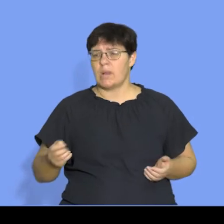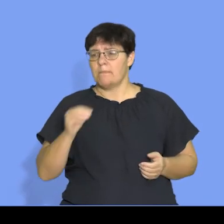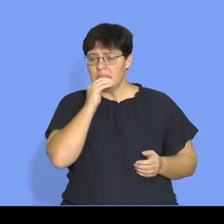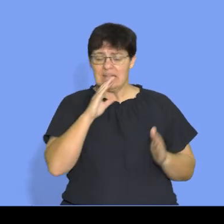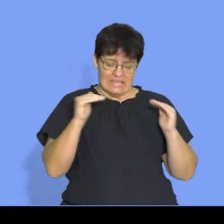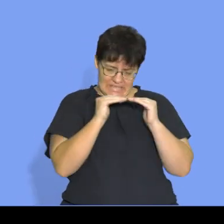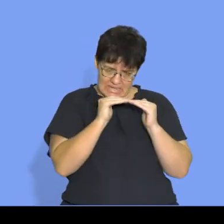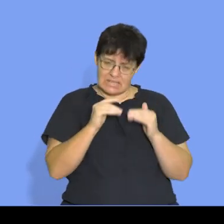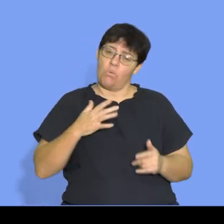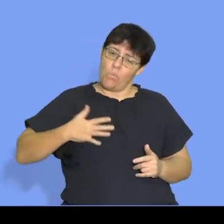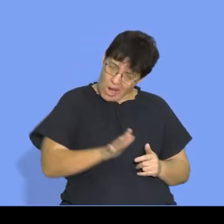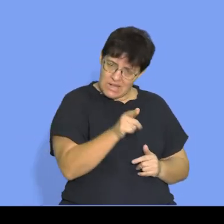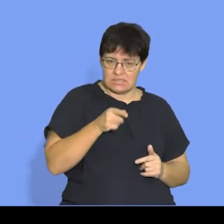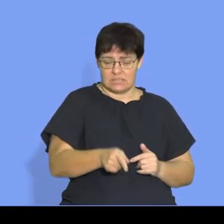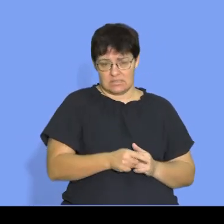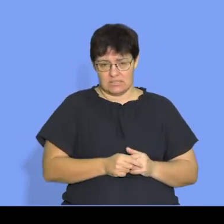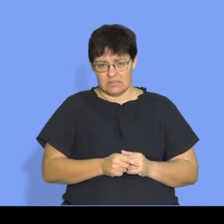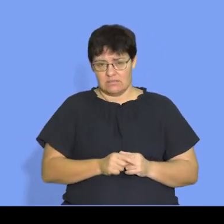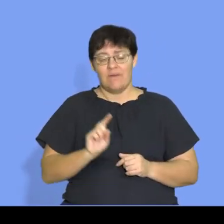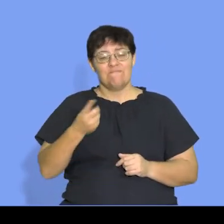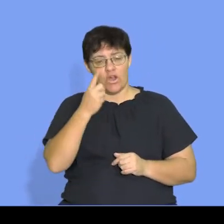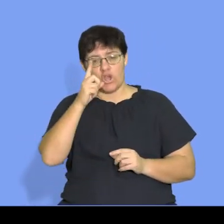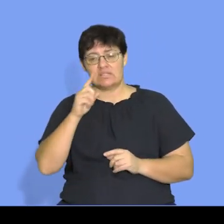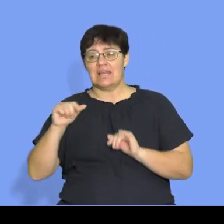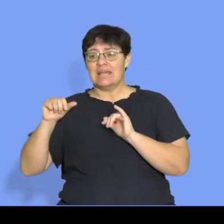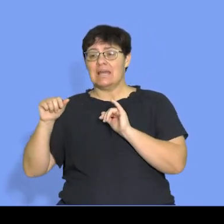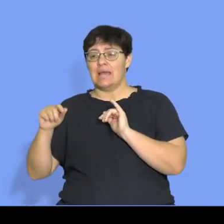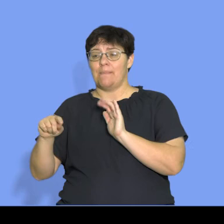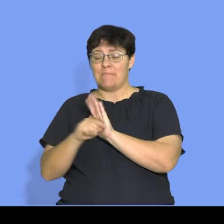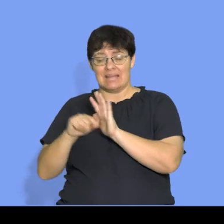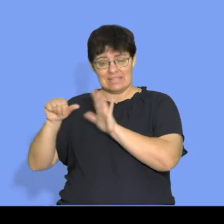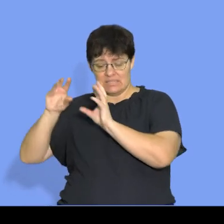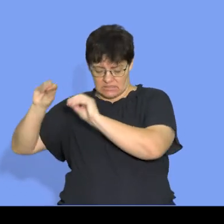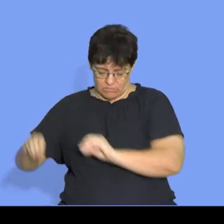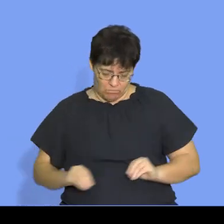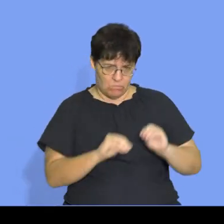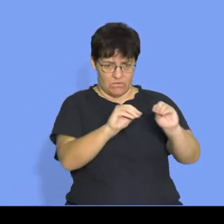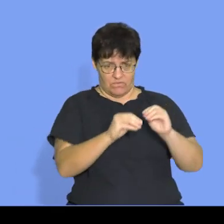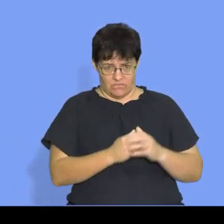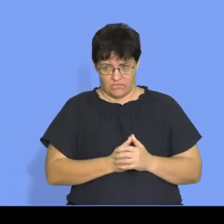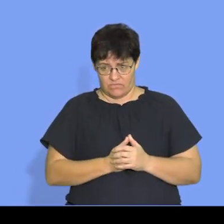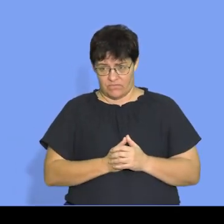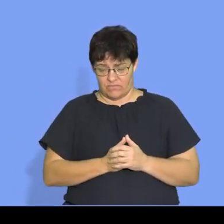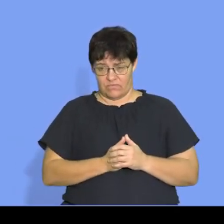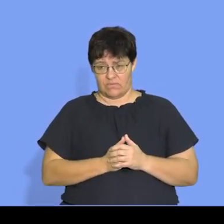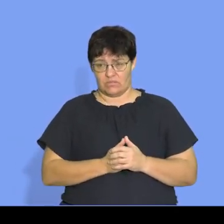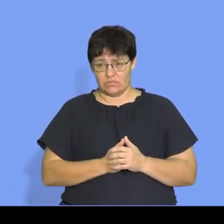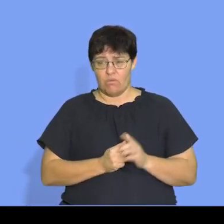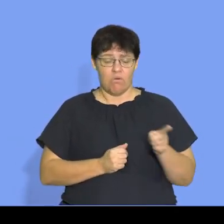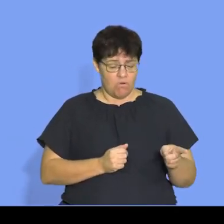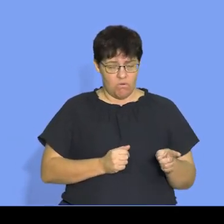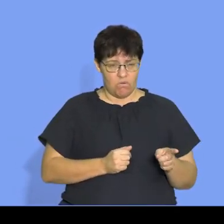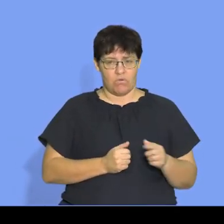form is supposed to be. So I must first make it to be in standard form where one side is definitely equal to